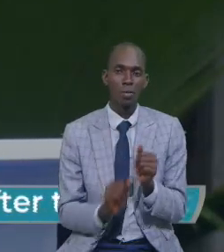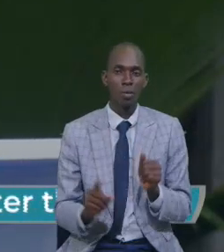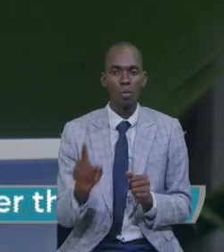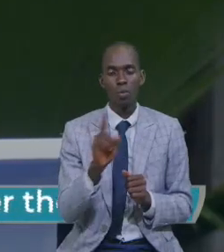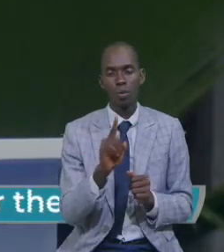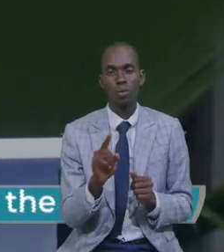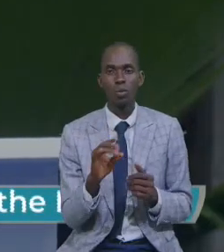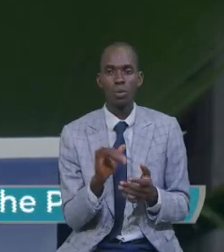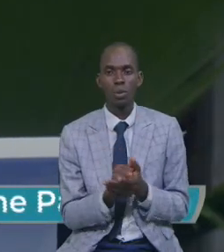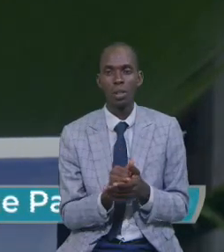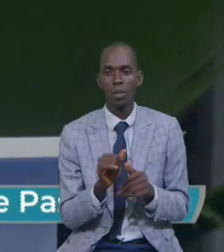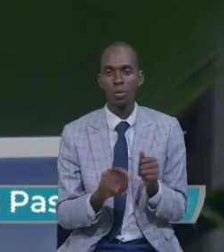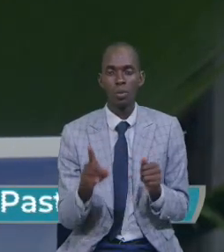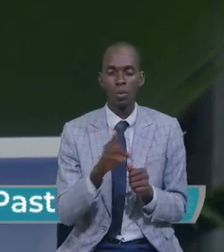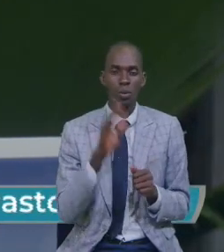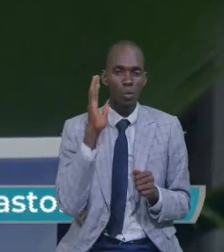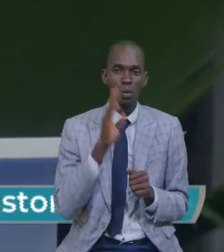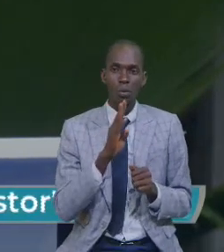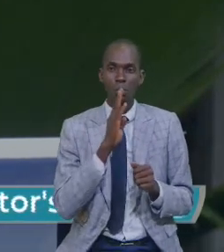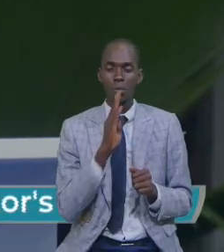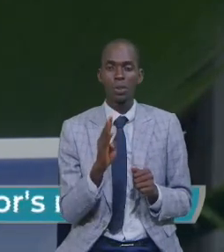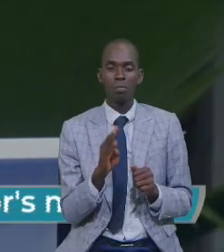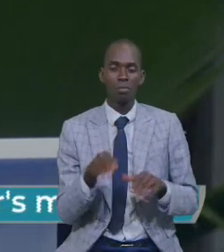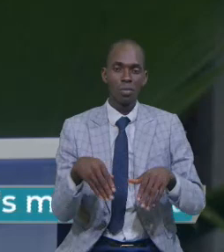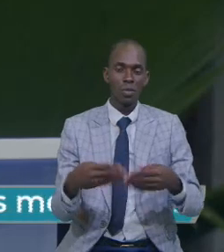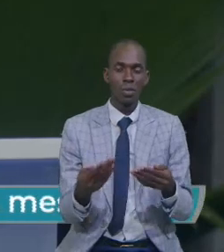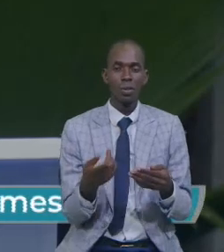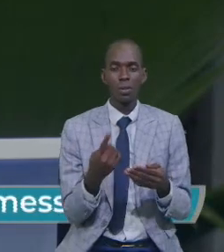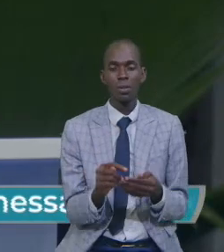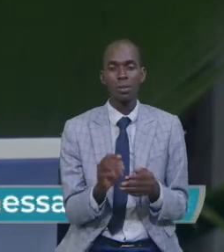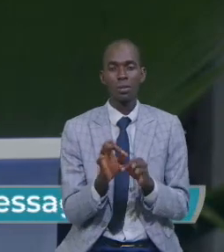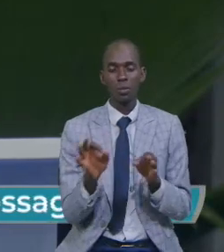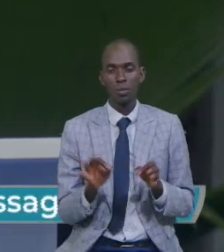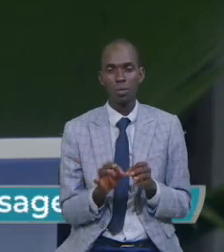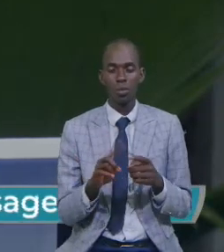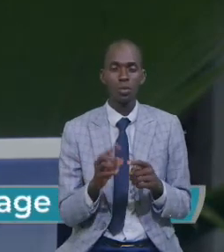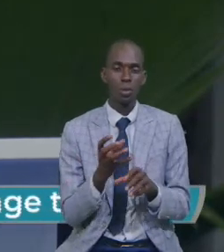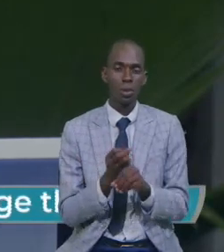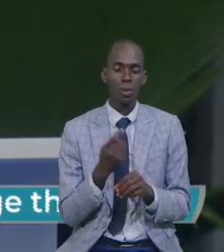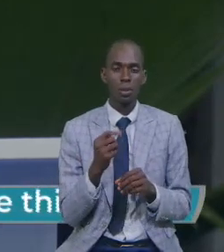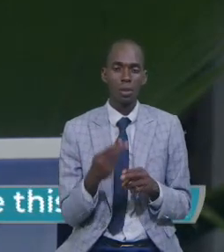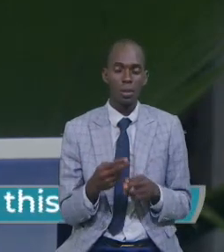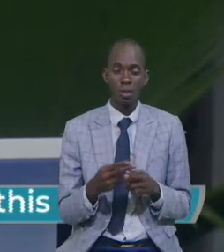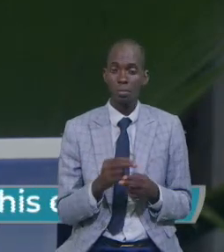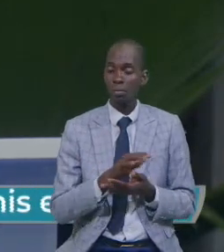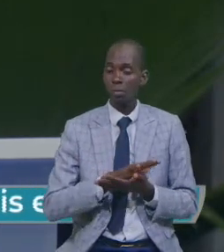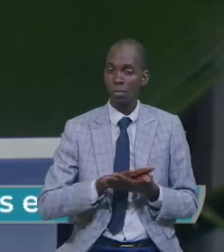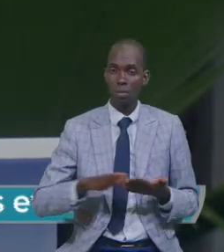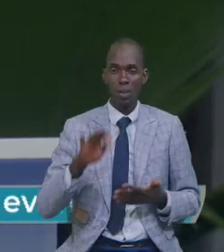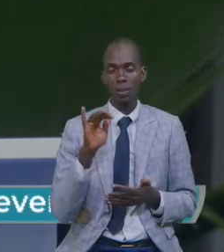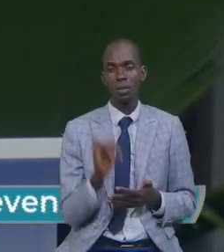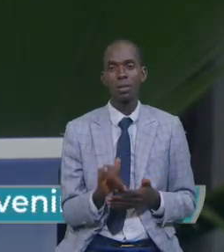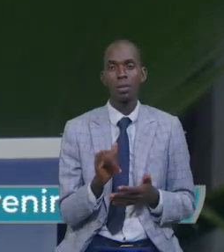language section, please, to get the name clearly. This is the essence of this